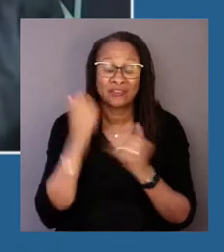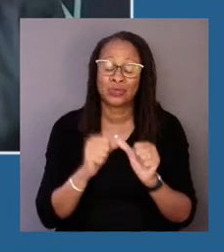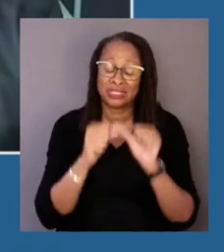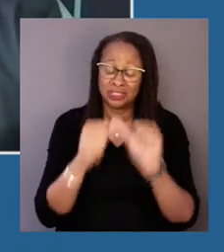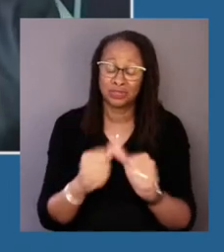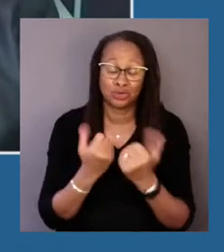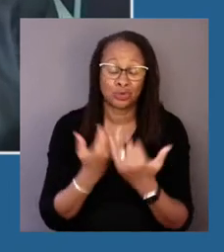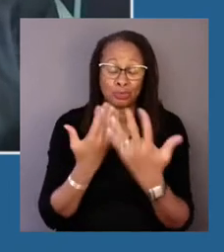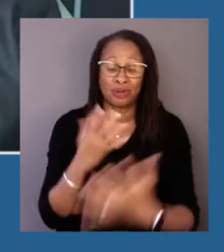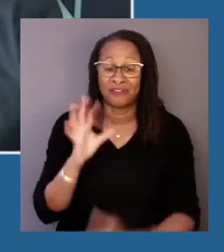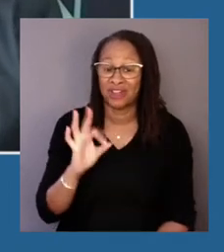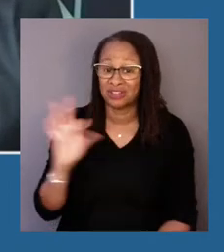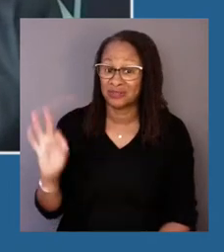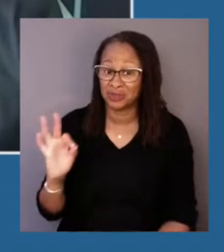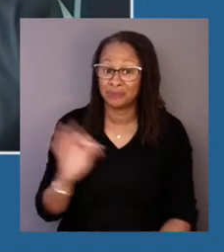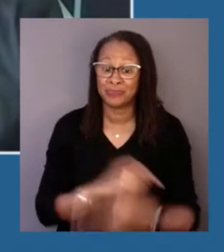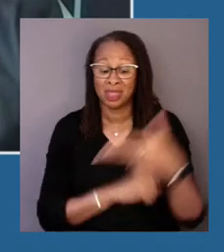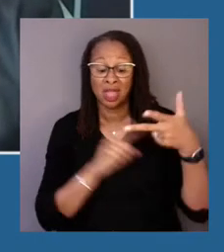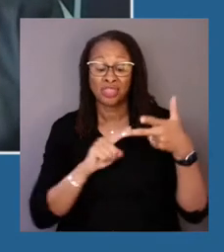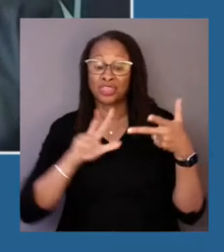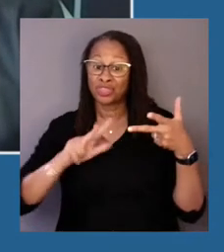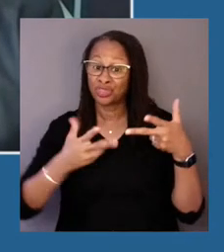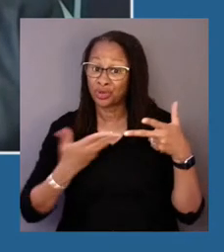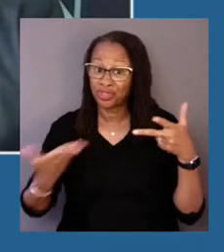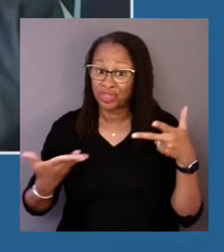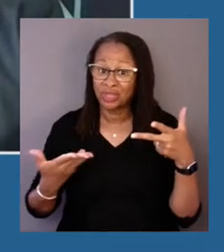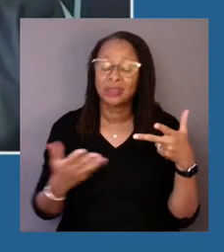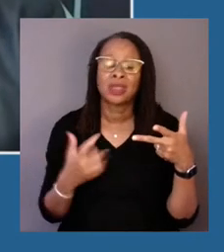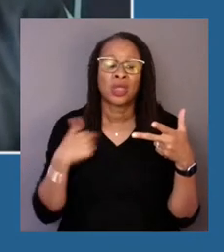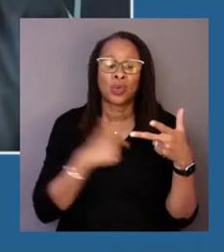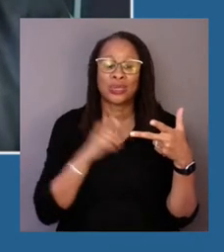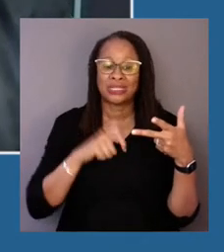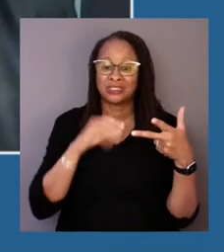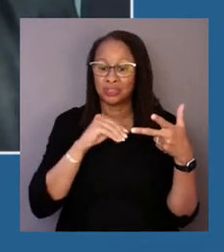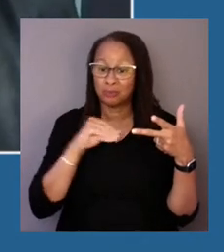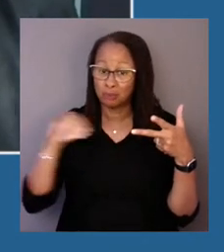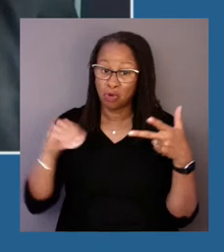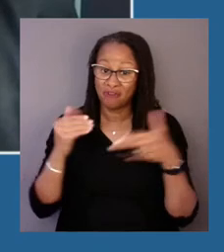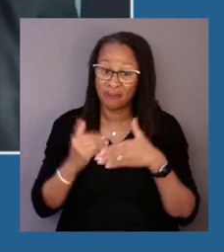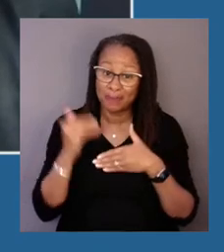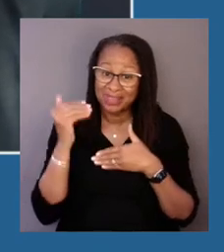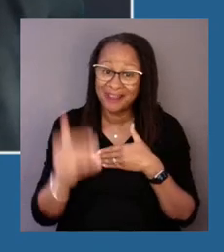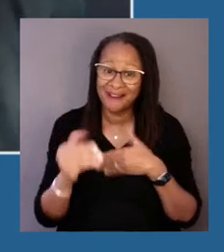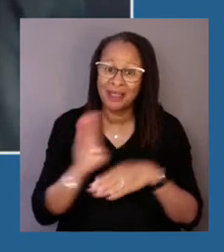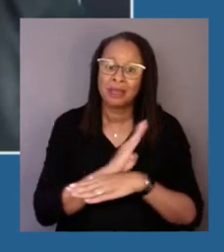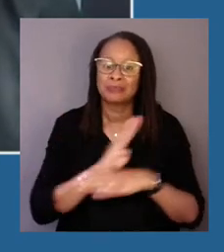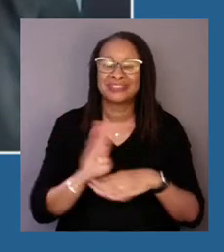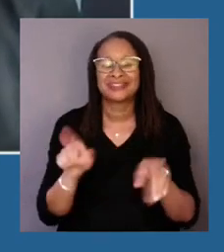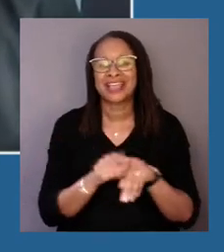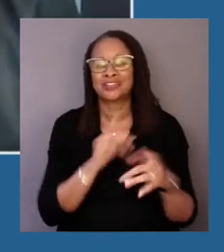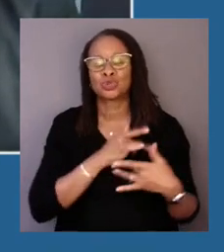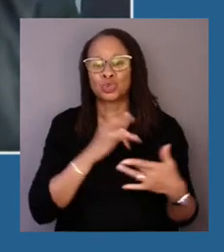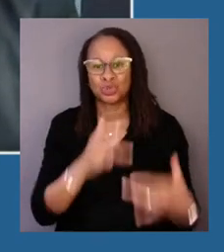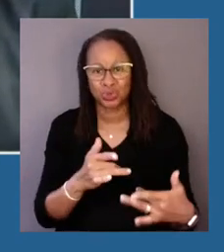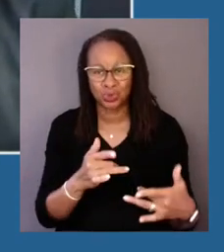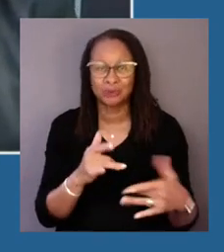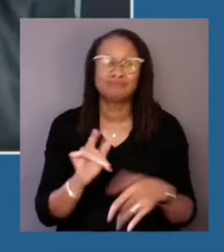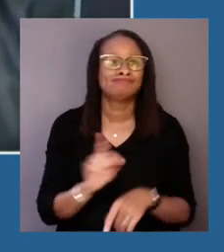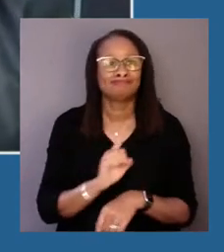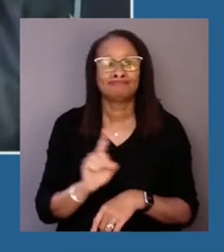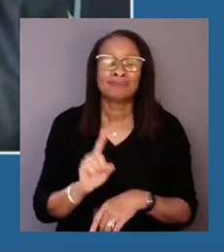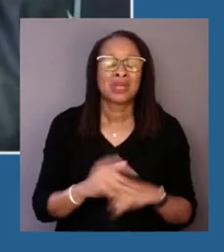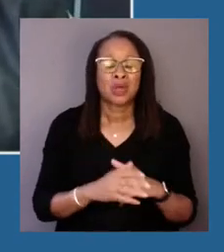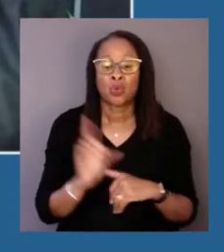the third takeaway is that we need to move beyond the business as usual, pursuant to which the fossil